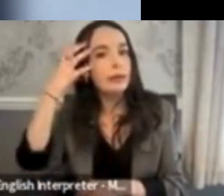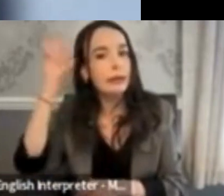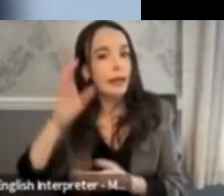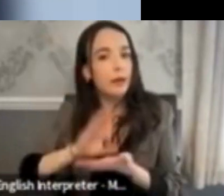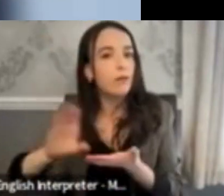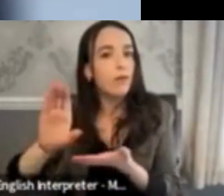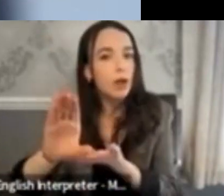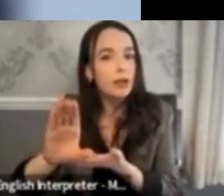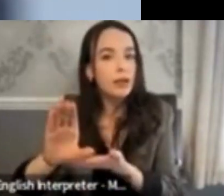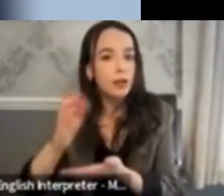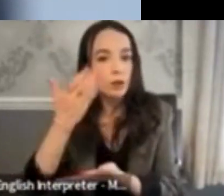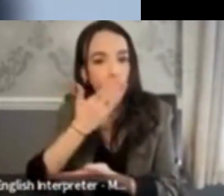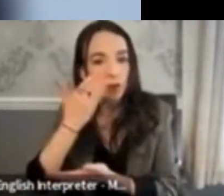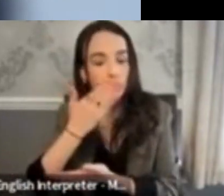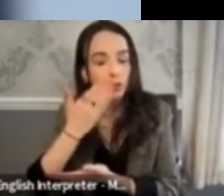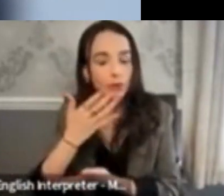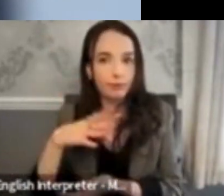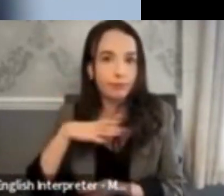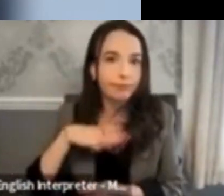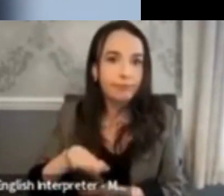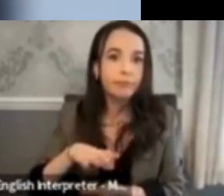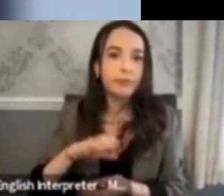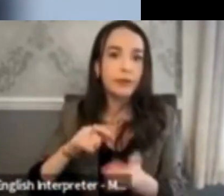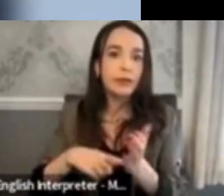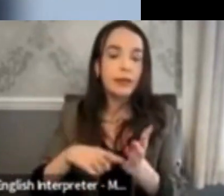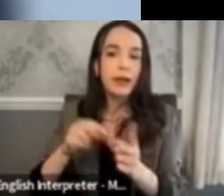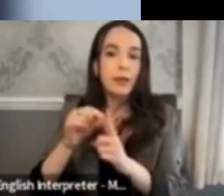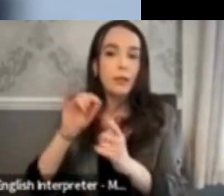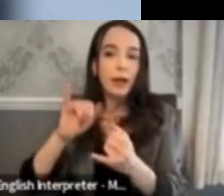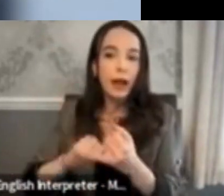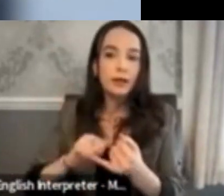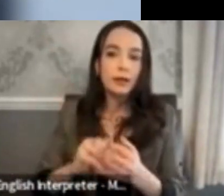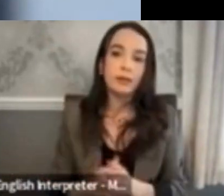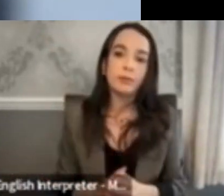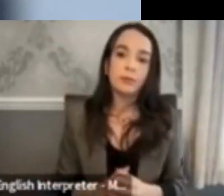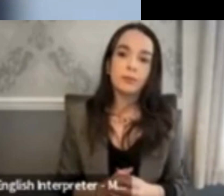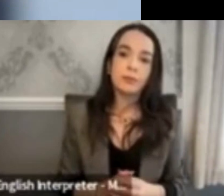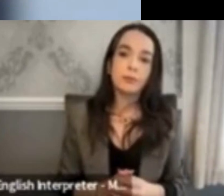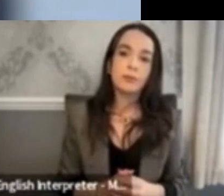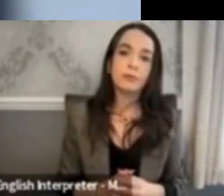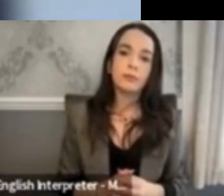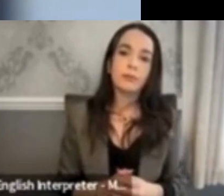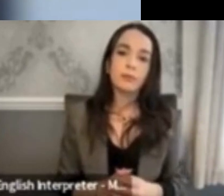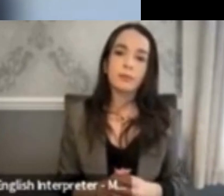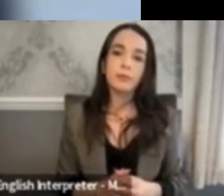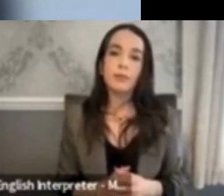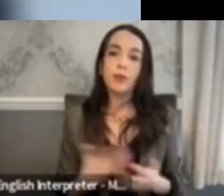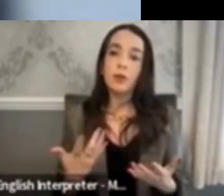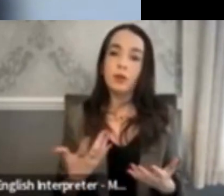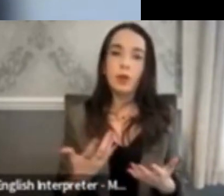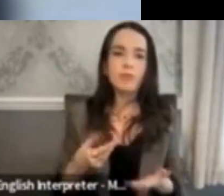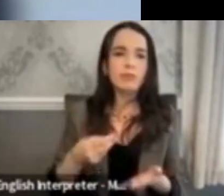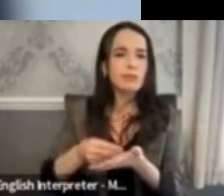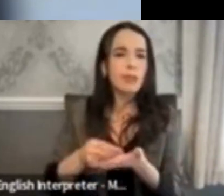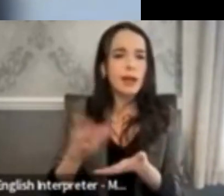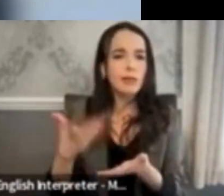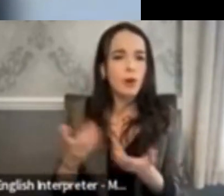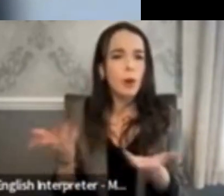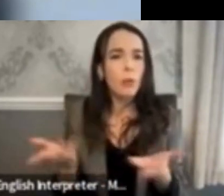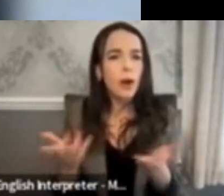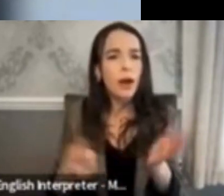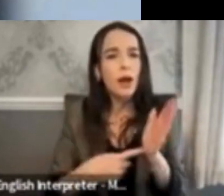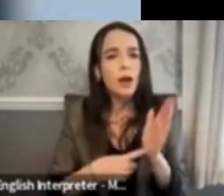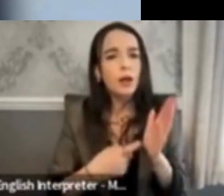to provide TPS. So we secured additional money from Treasury to provide that funding for the